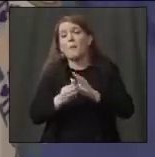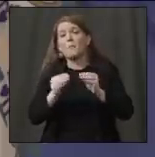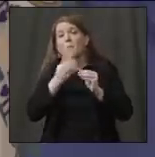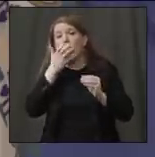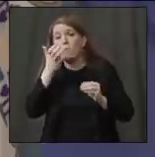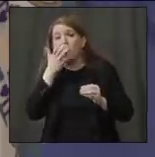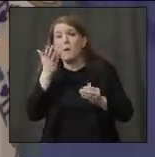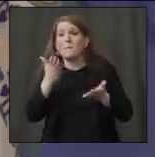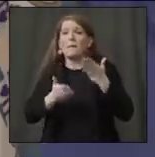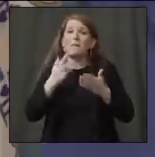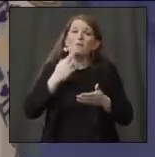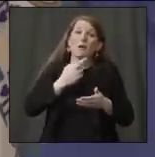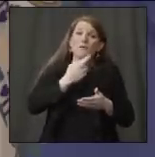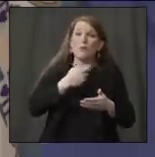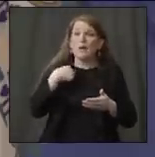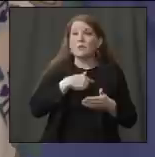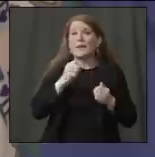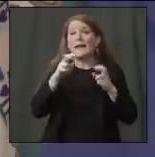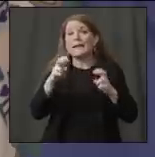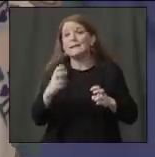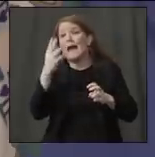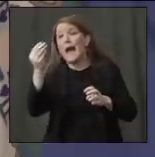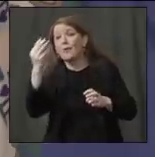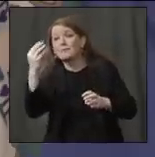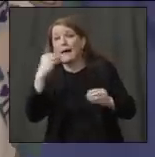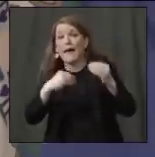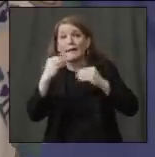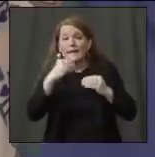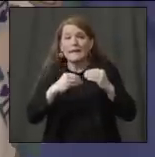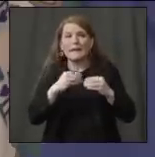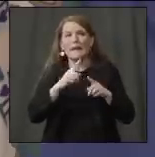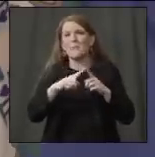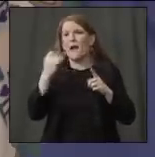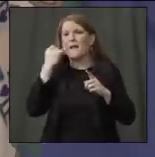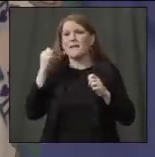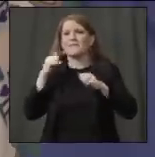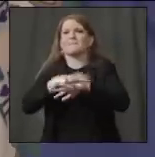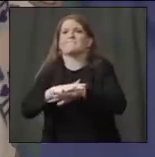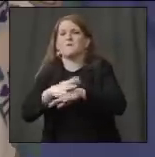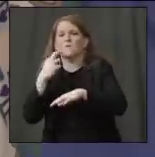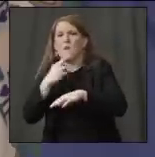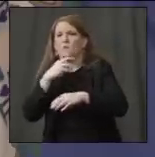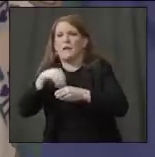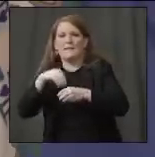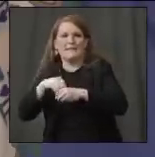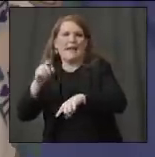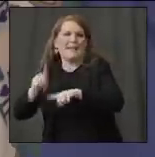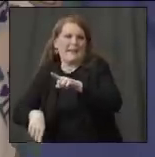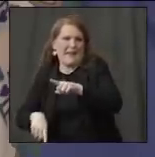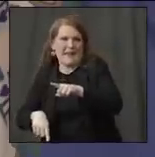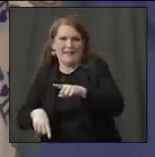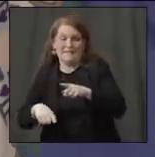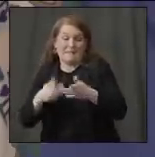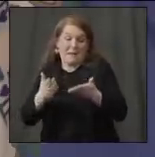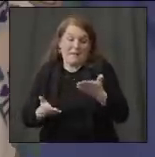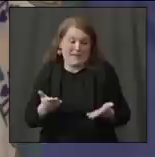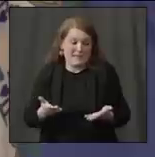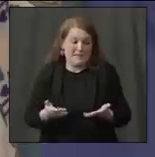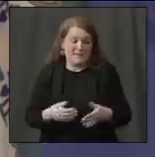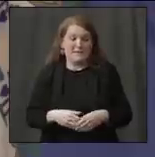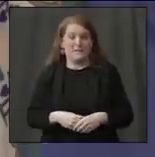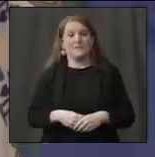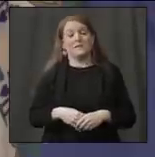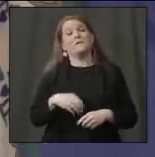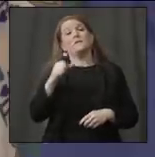can do relatively safely, but perhaps an indoor crowded bar is something we can't figure out how to do safely in the near term. And one of the